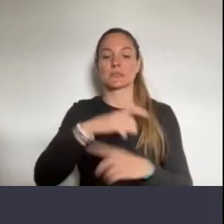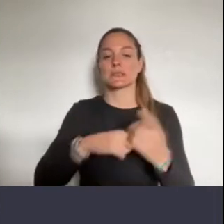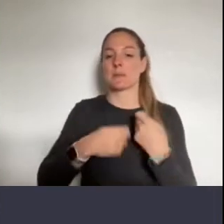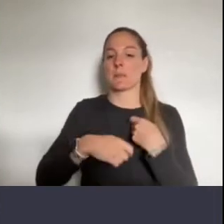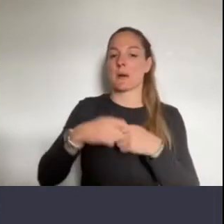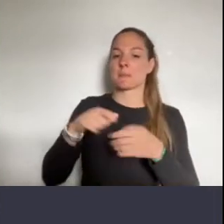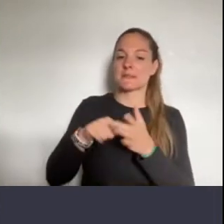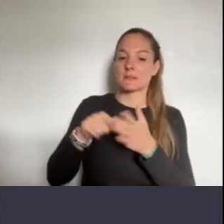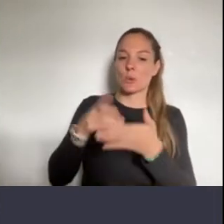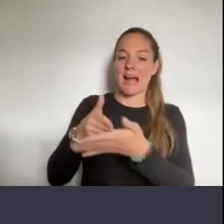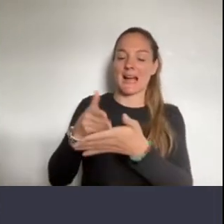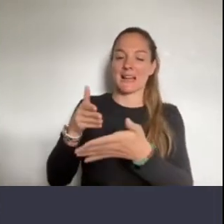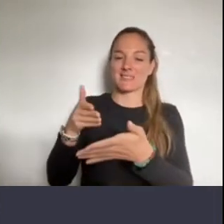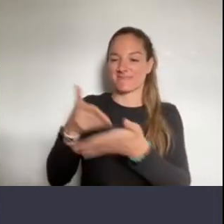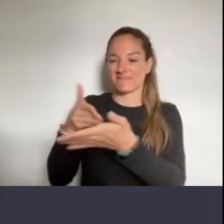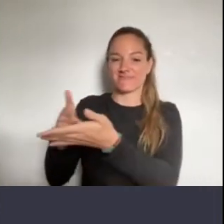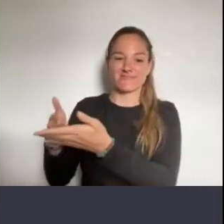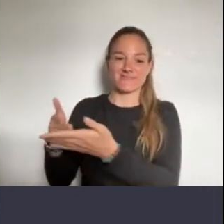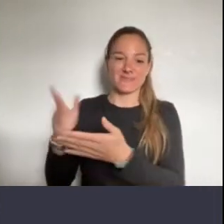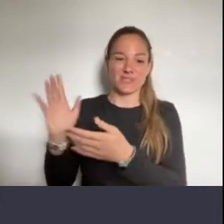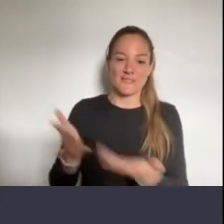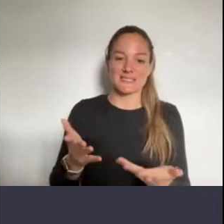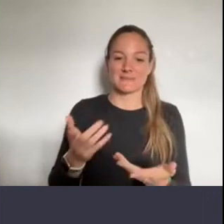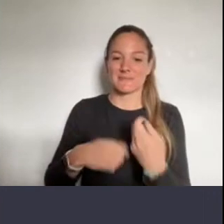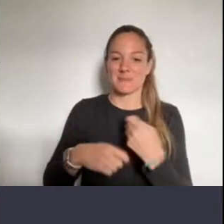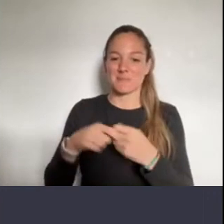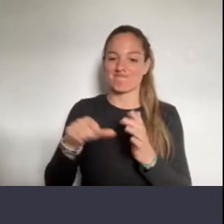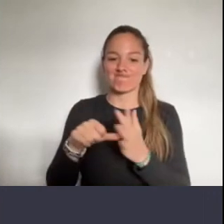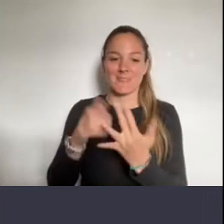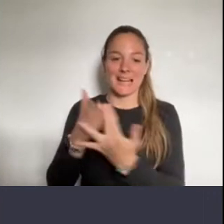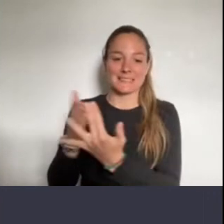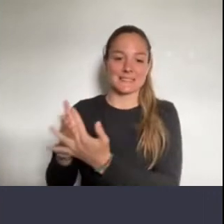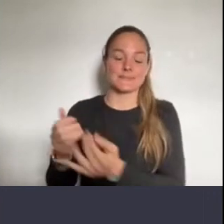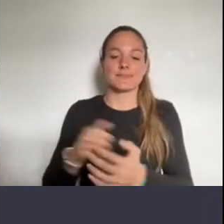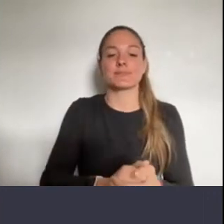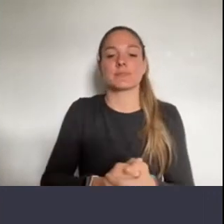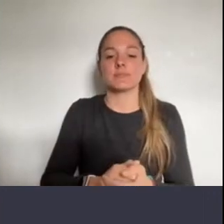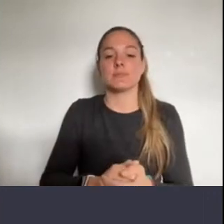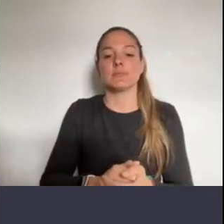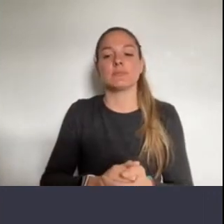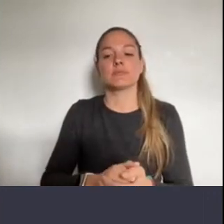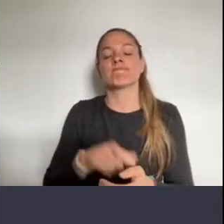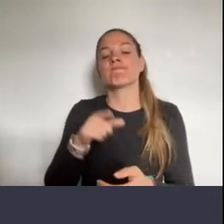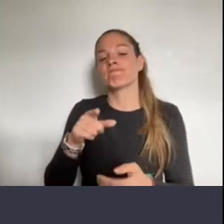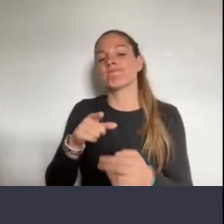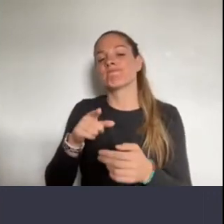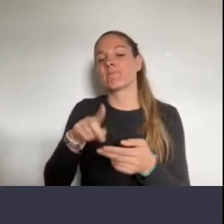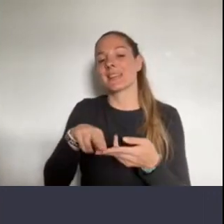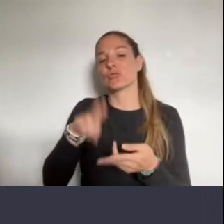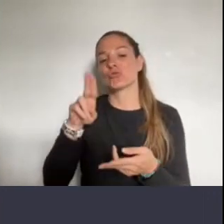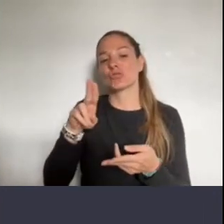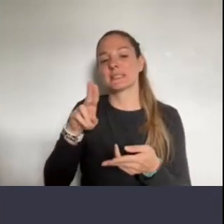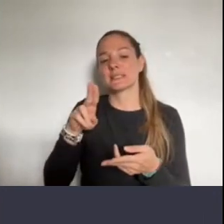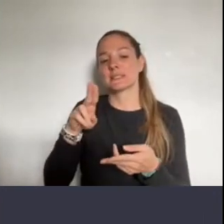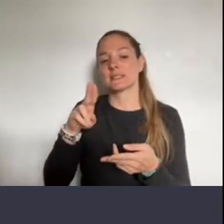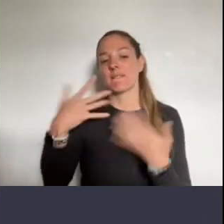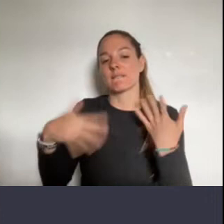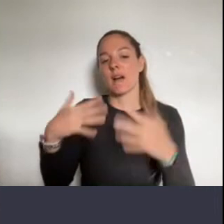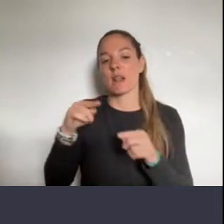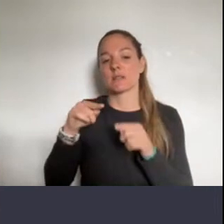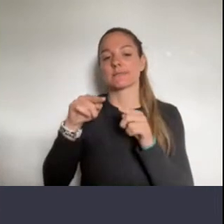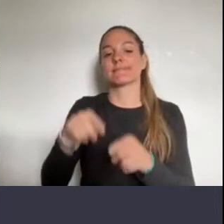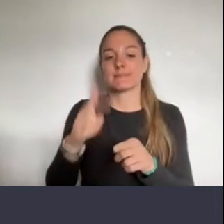accessing services. Increased risk of domestic violence in deaf women. There are limited employment opportunities,